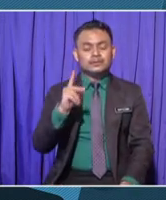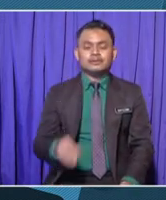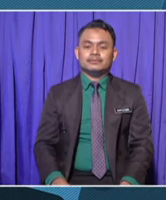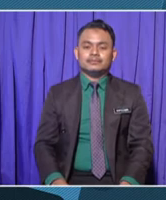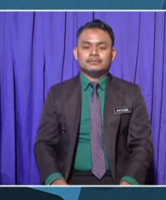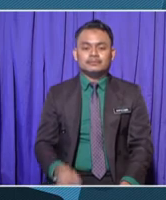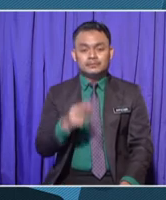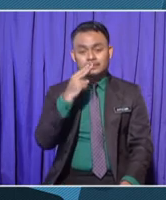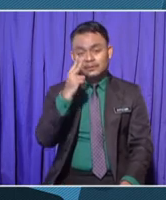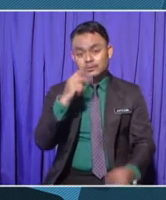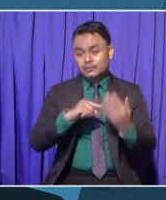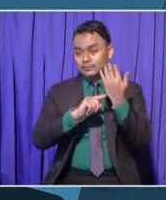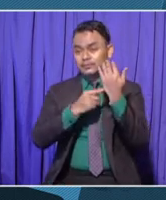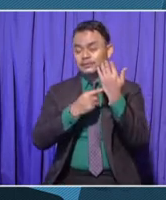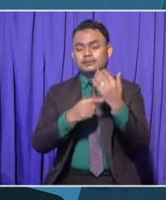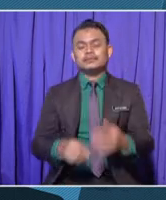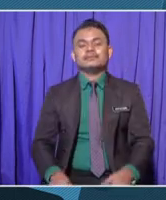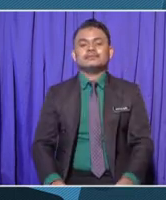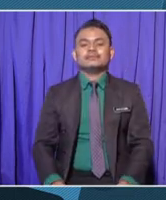it again.